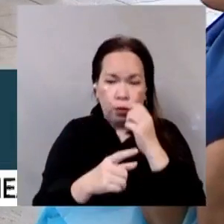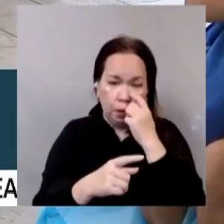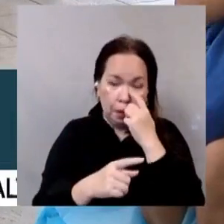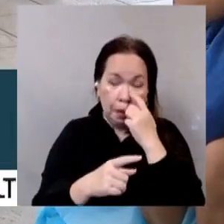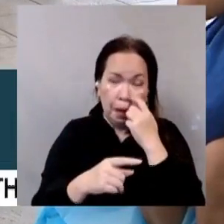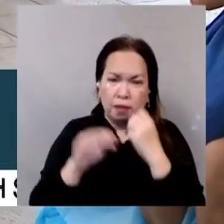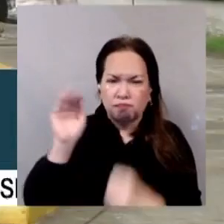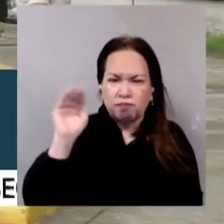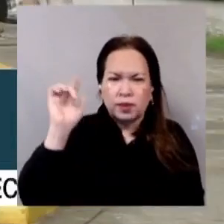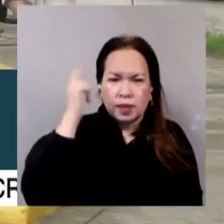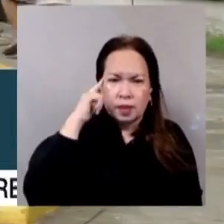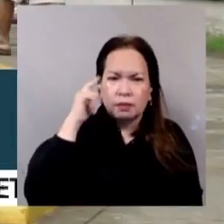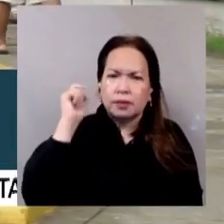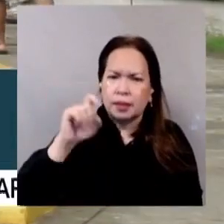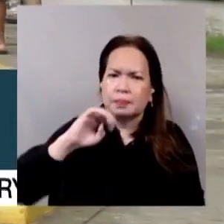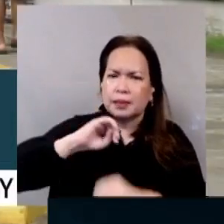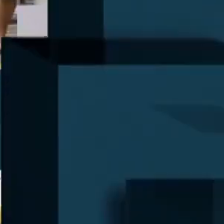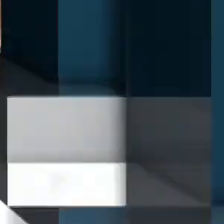on the matter.